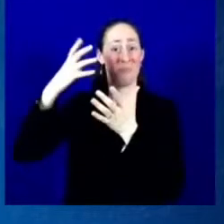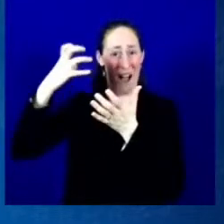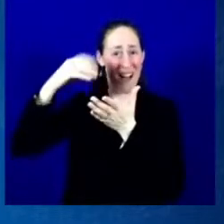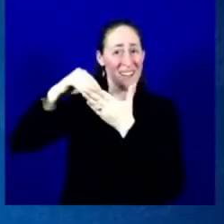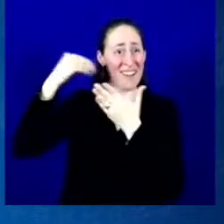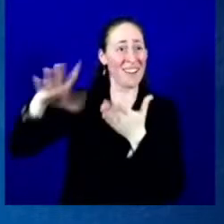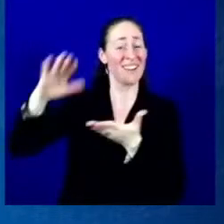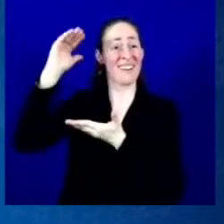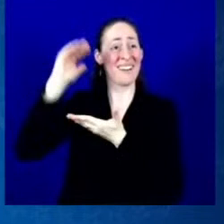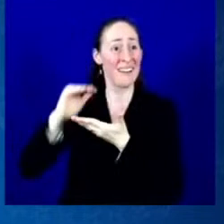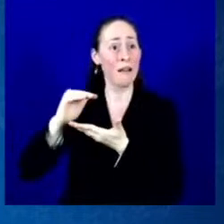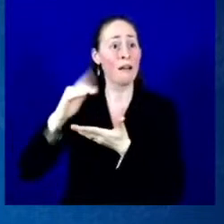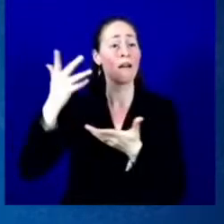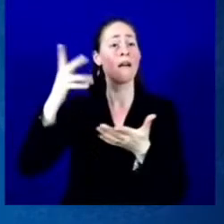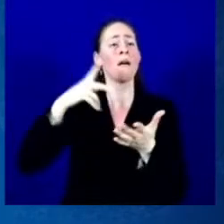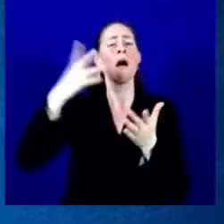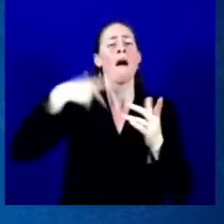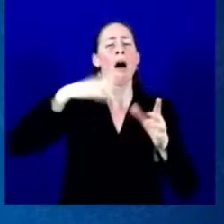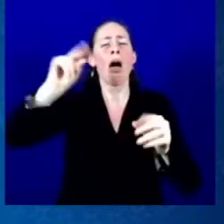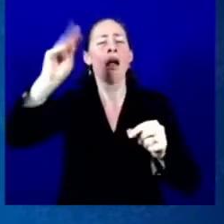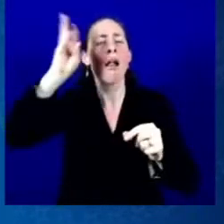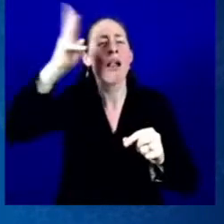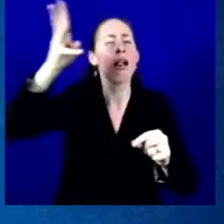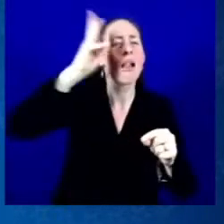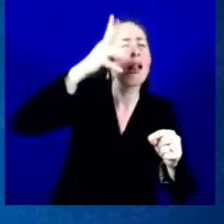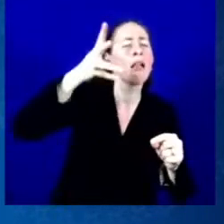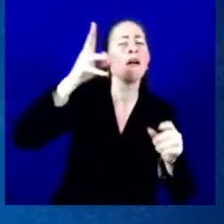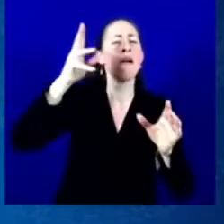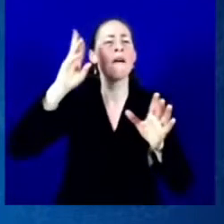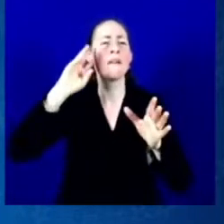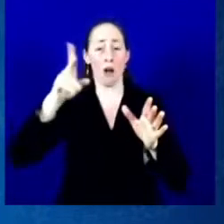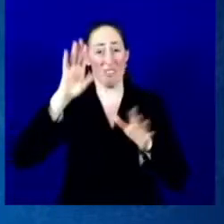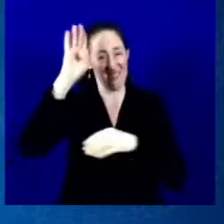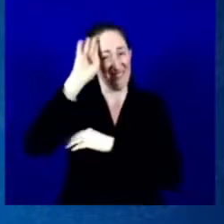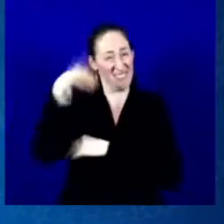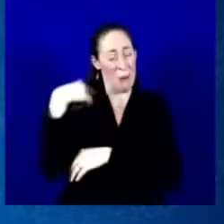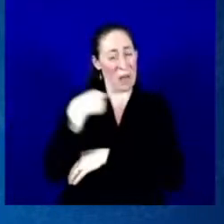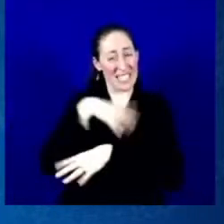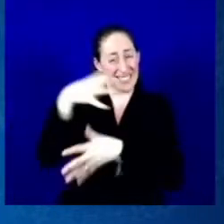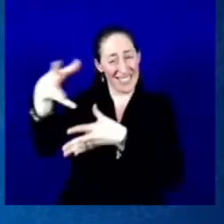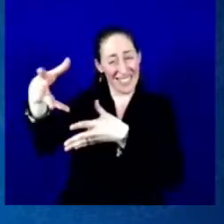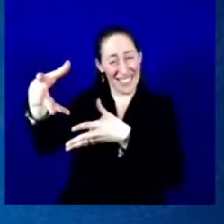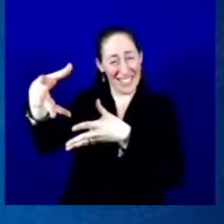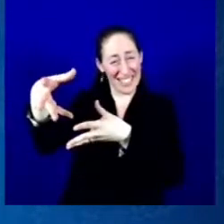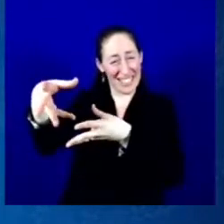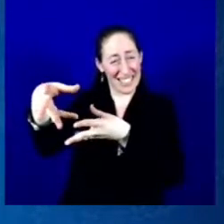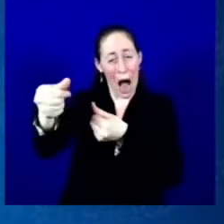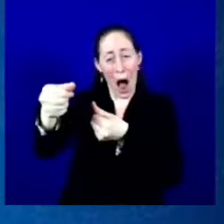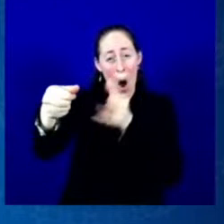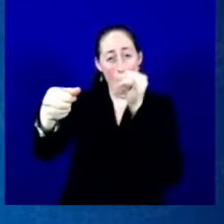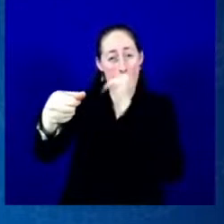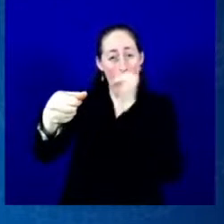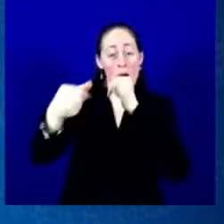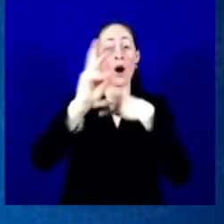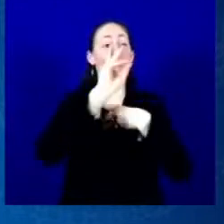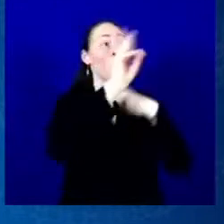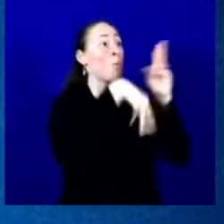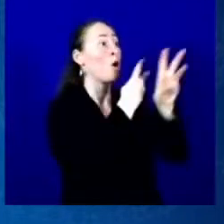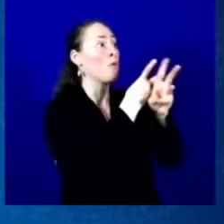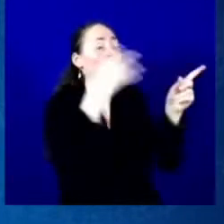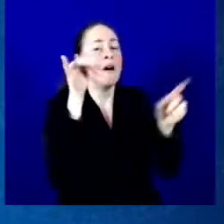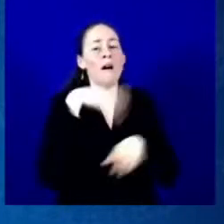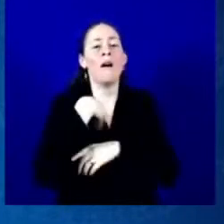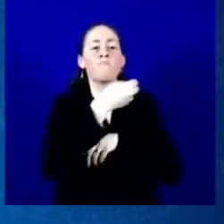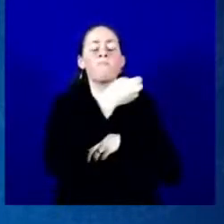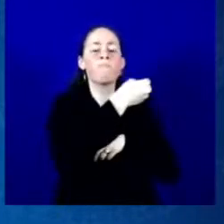the highest prescription drug prices of anywhere in the world, right here in America. Nearly